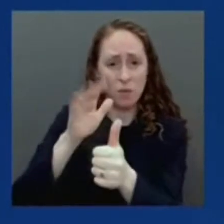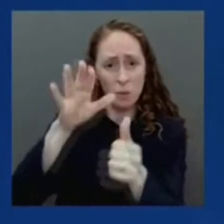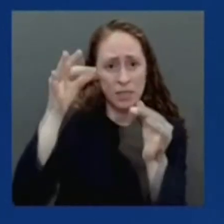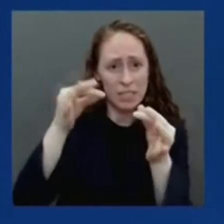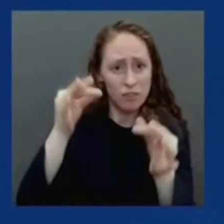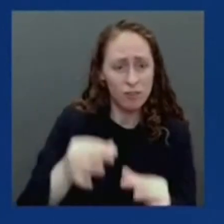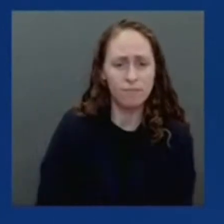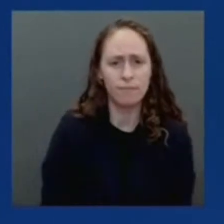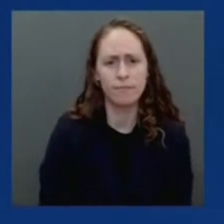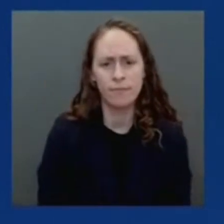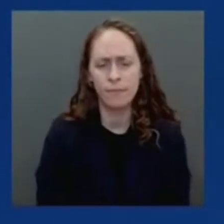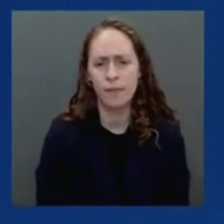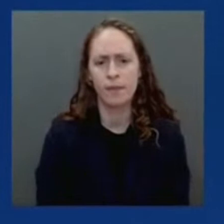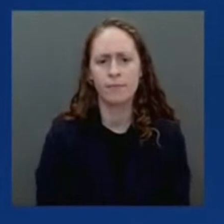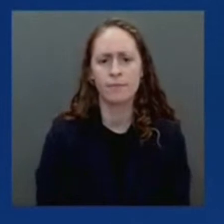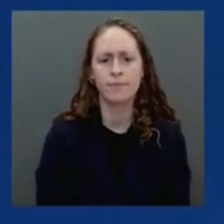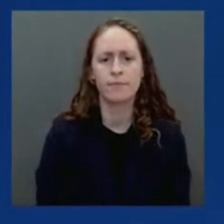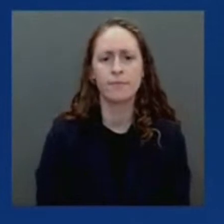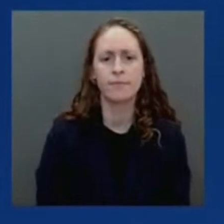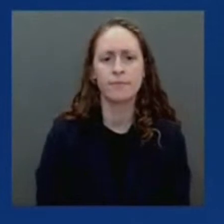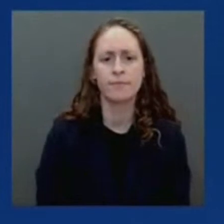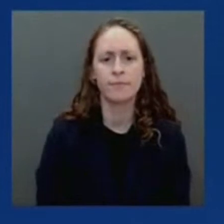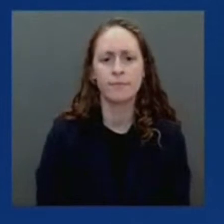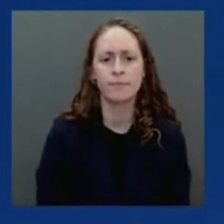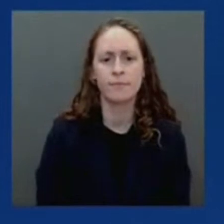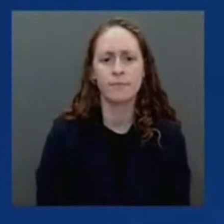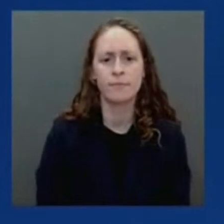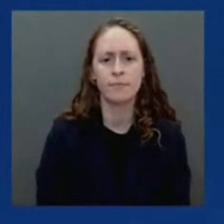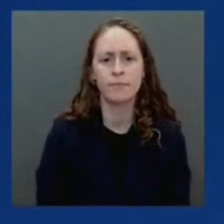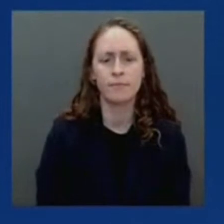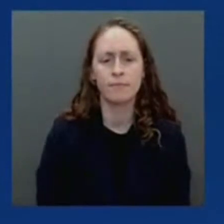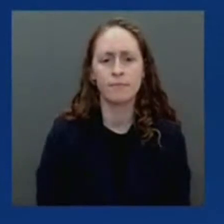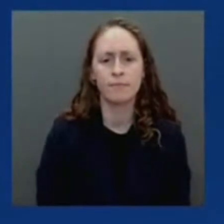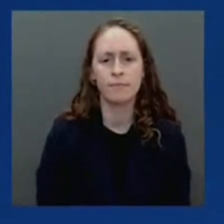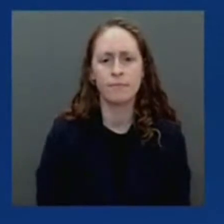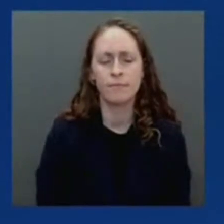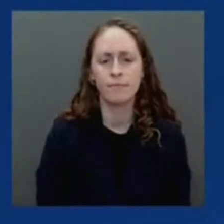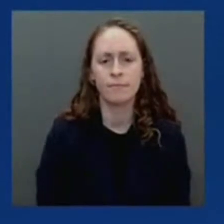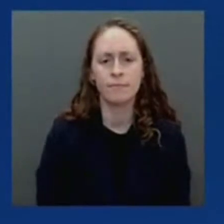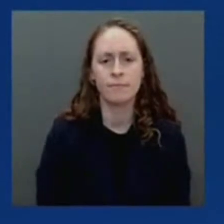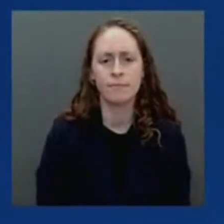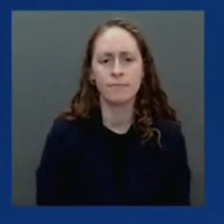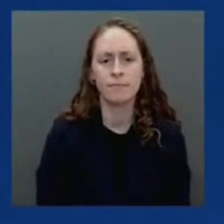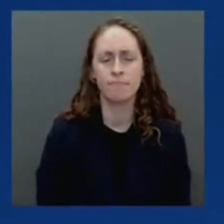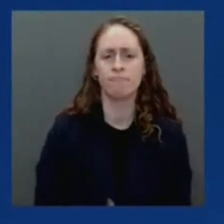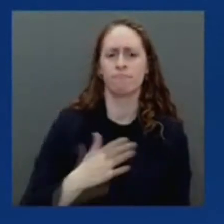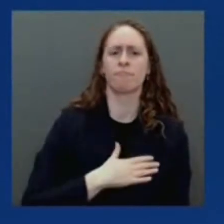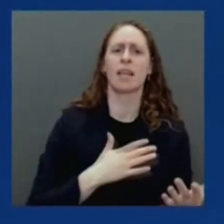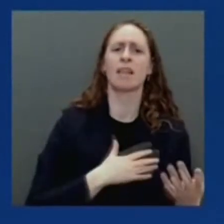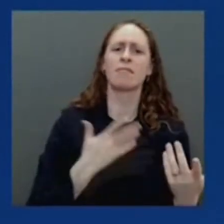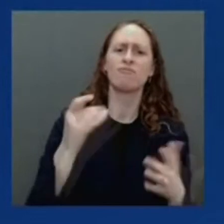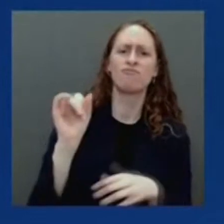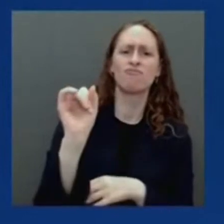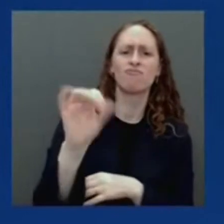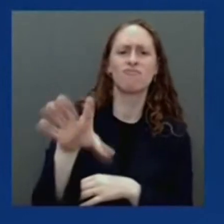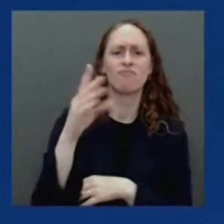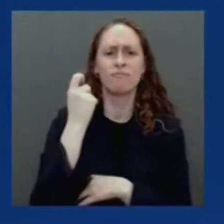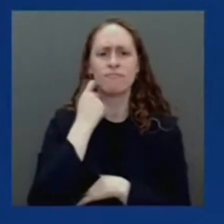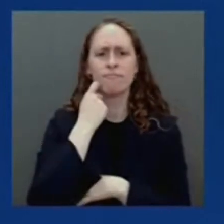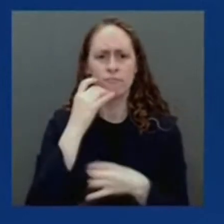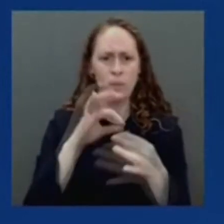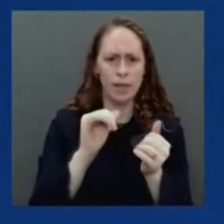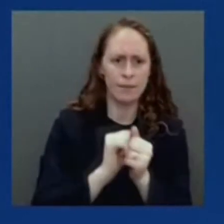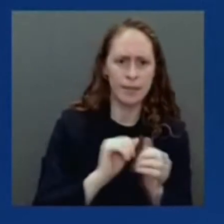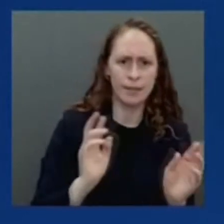trusted locations as soon as possible. Post, I want to emphasize again, FDA and